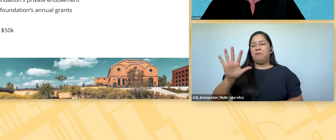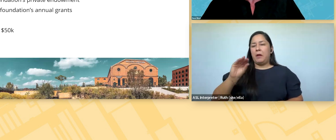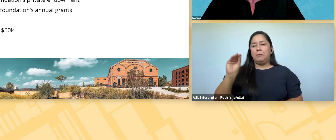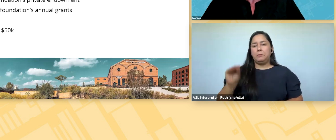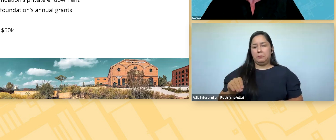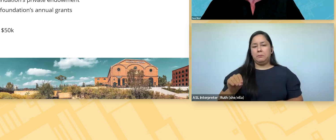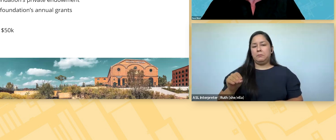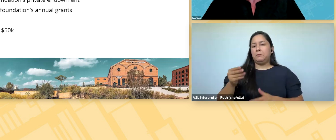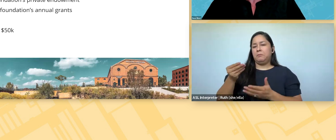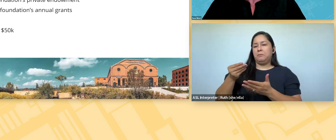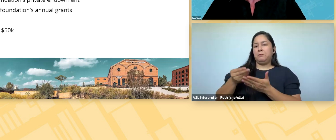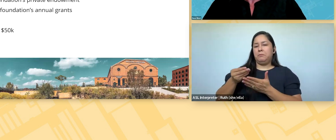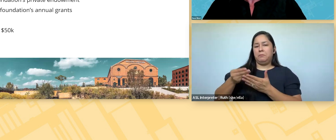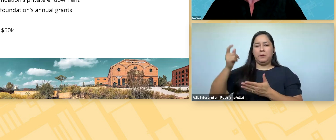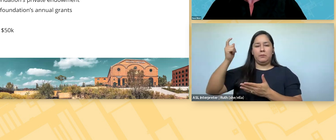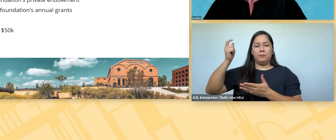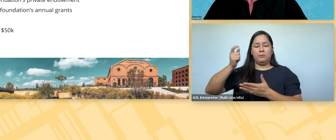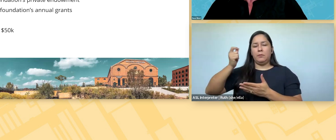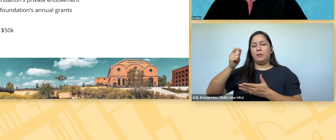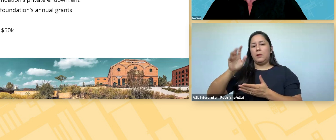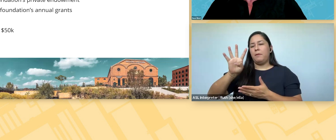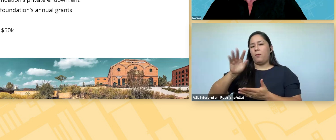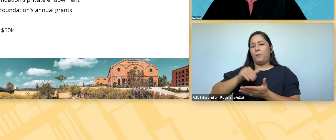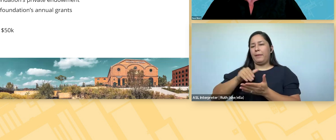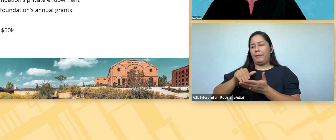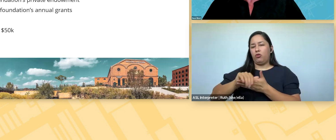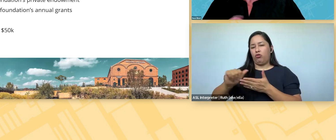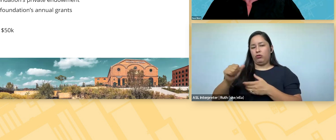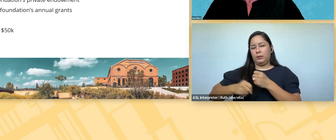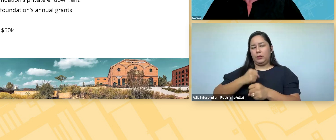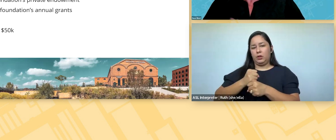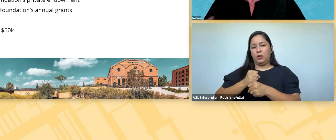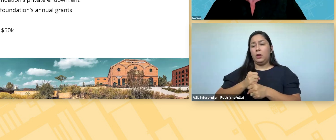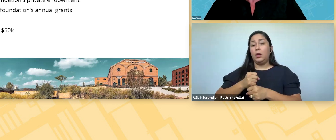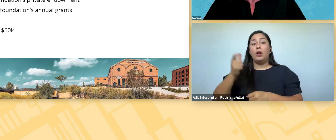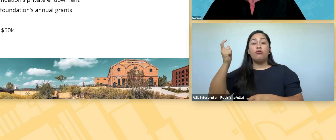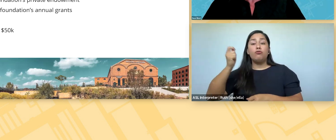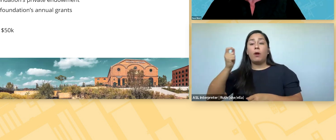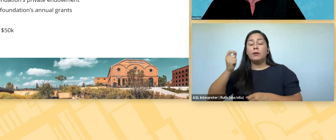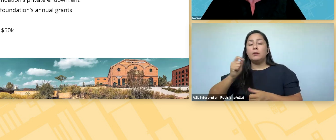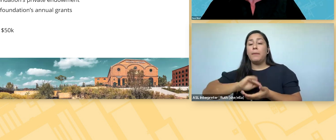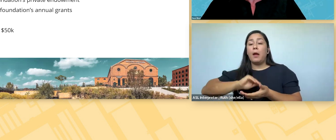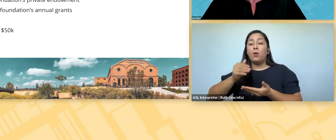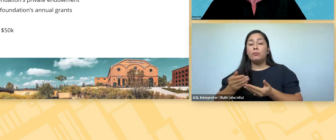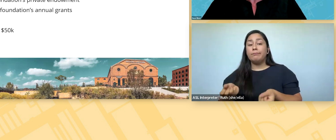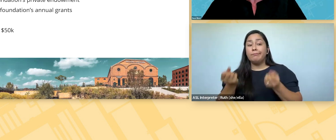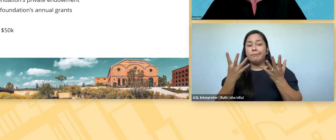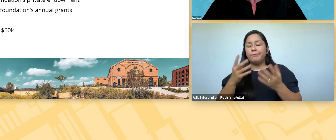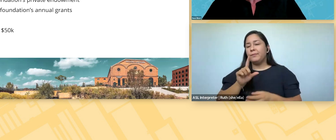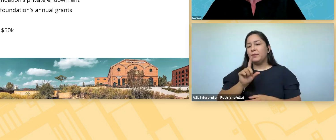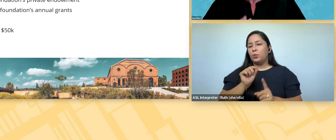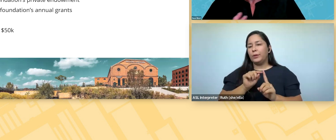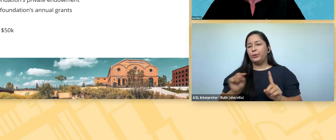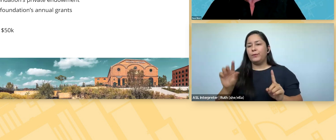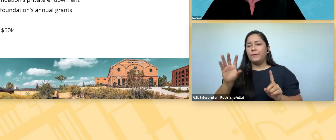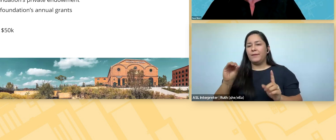of the Foundation's grants. It's about $4 million a year. And grants range from $20,000 to $50,000. So when you're thinking about